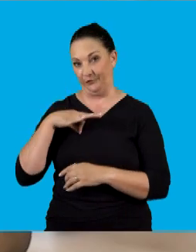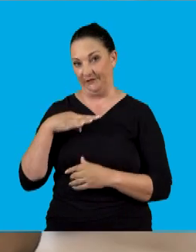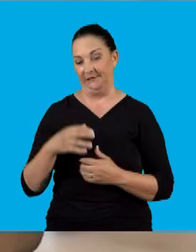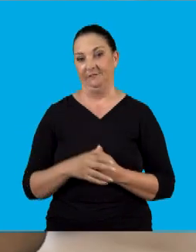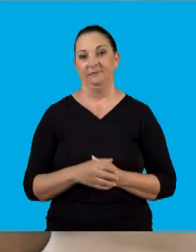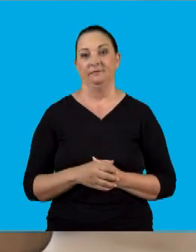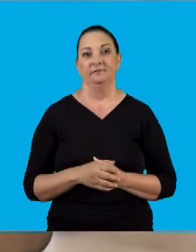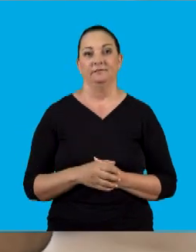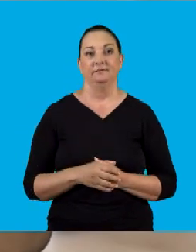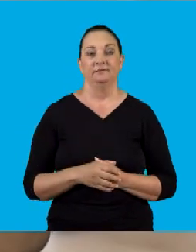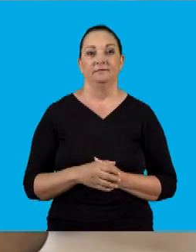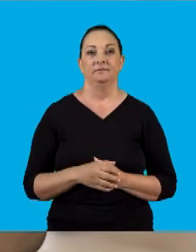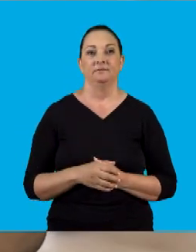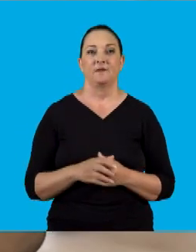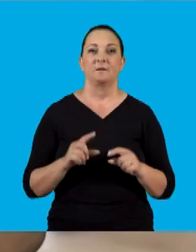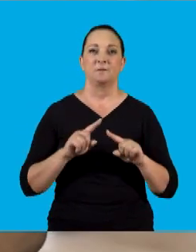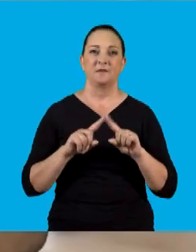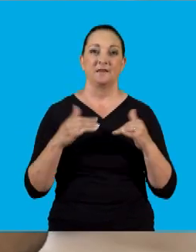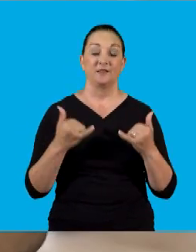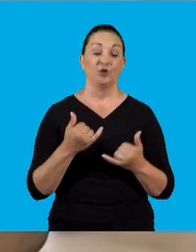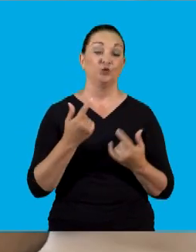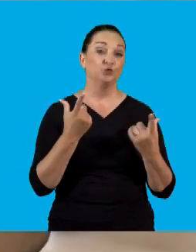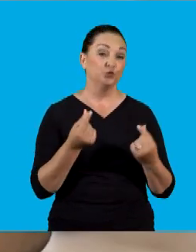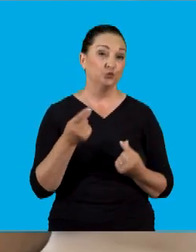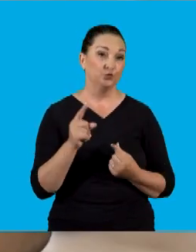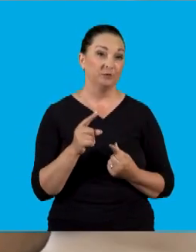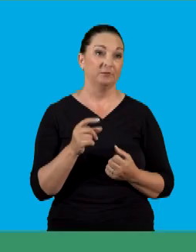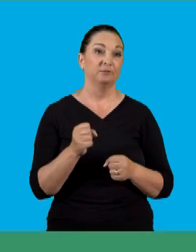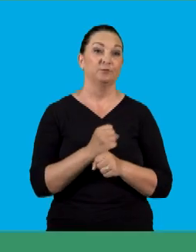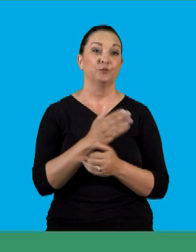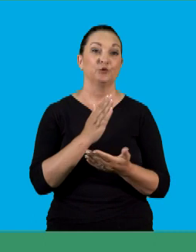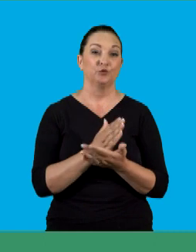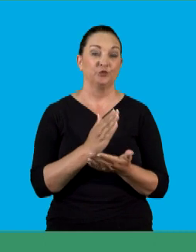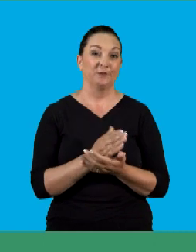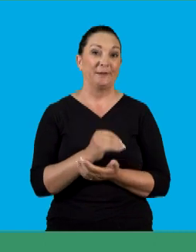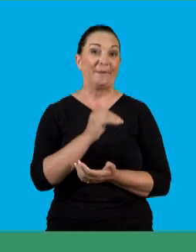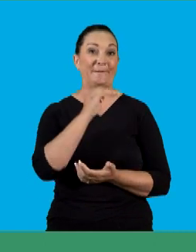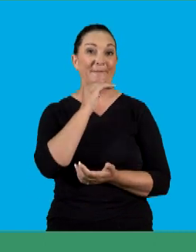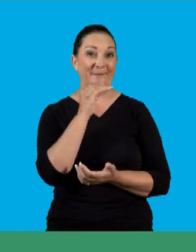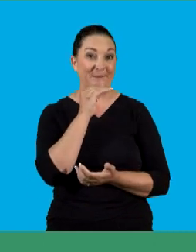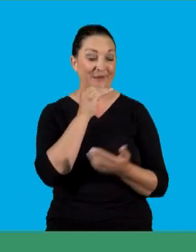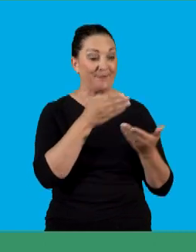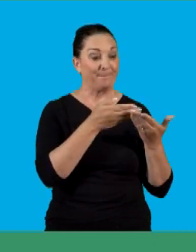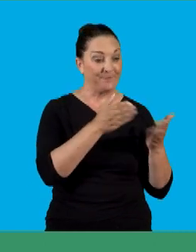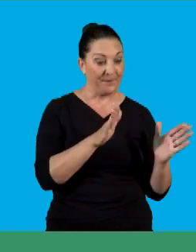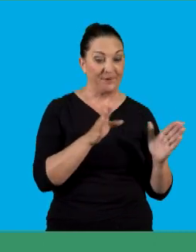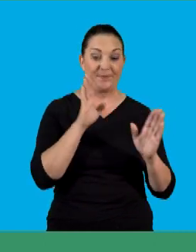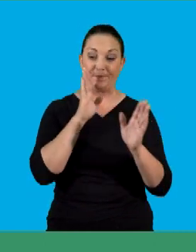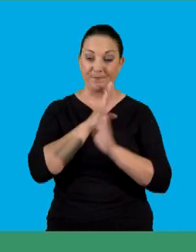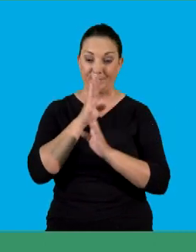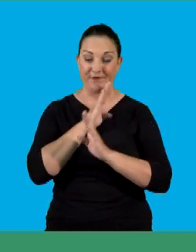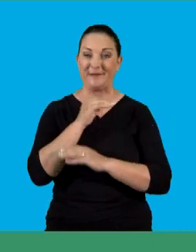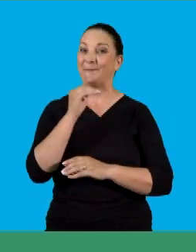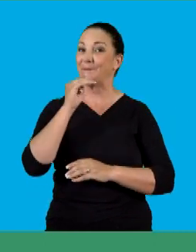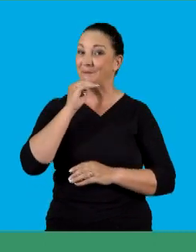a profit. Then the recommendations would be that you must be able to elaborate on the meaning of the public and